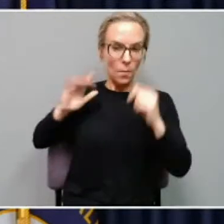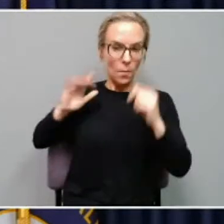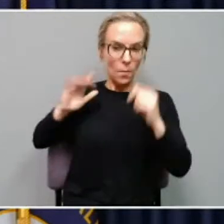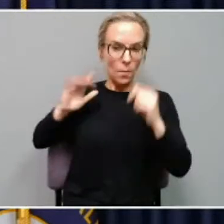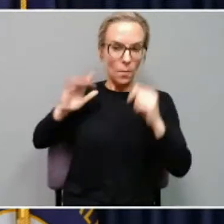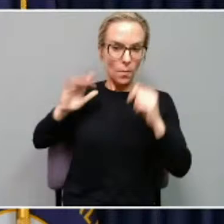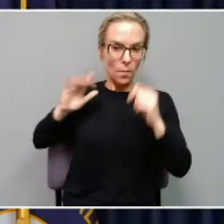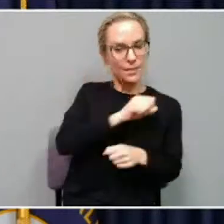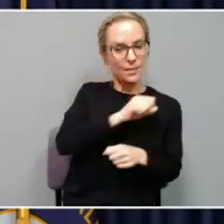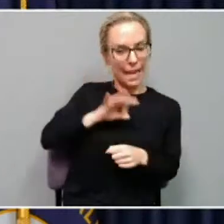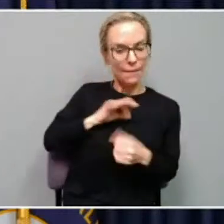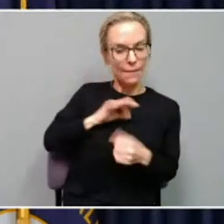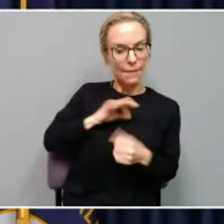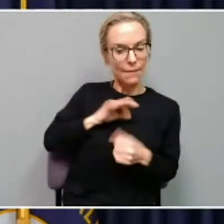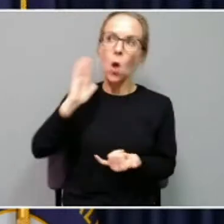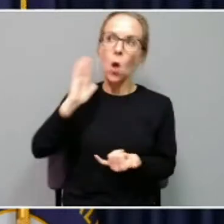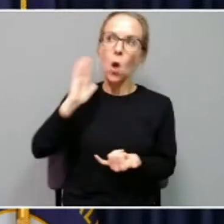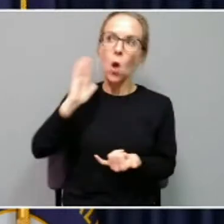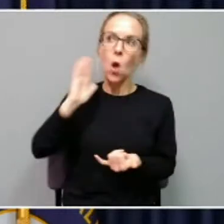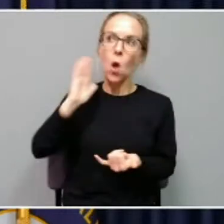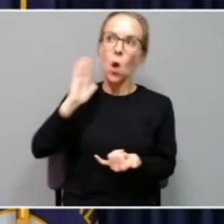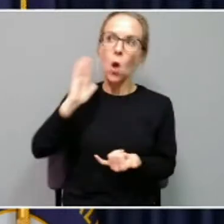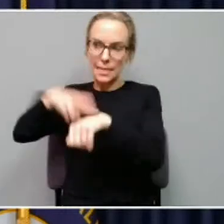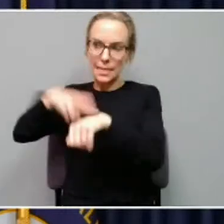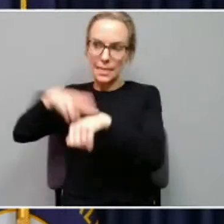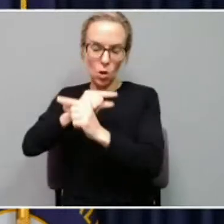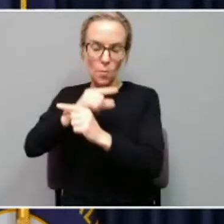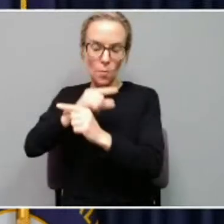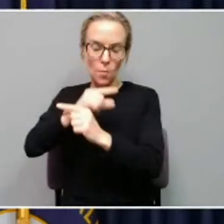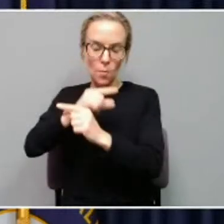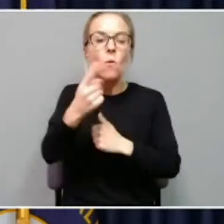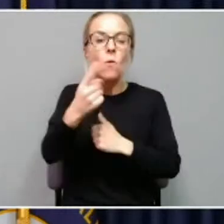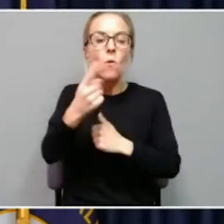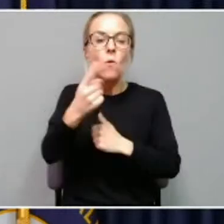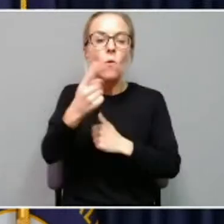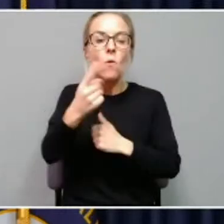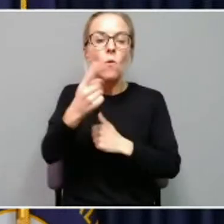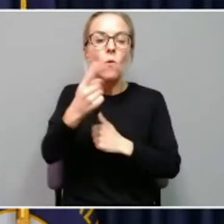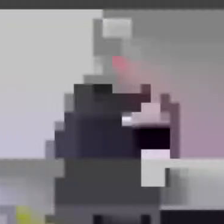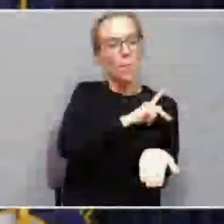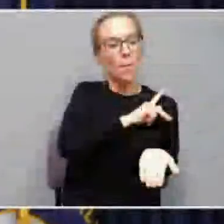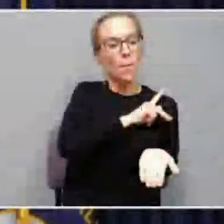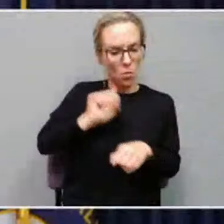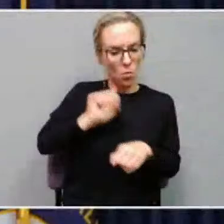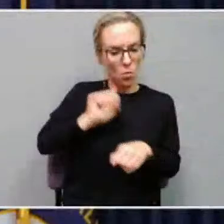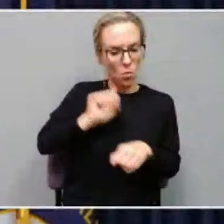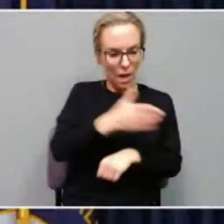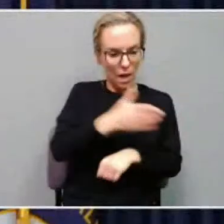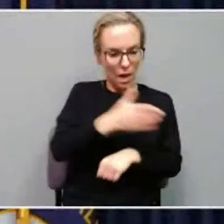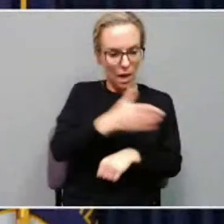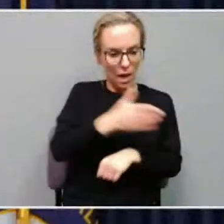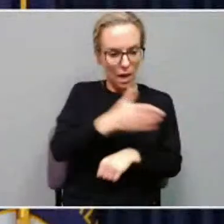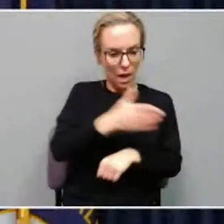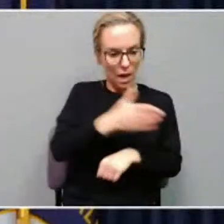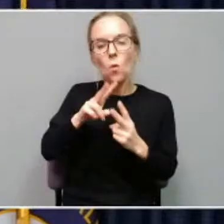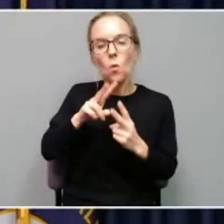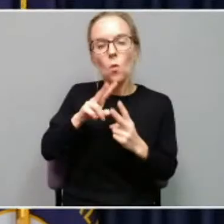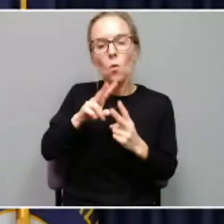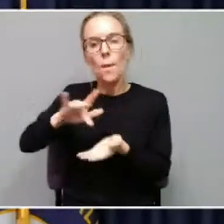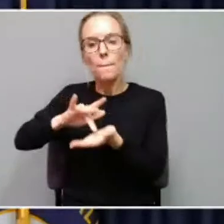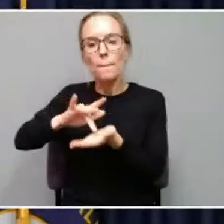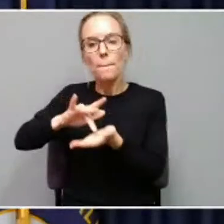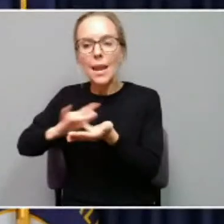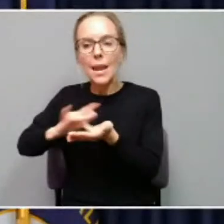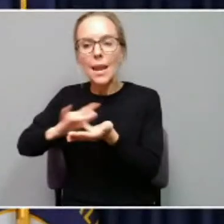Guard. But every single one of those medical personnel work at a hospital or a medical practice somewhere